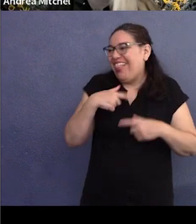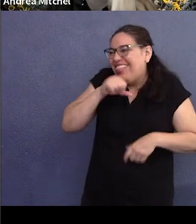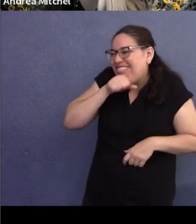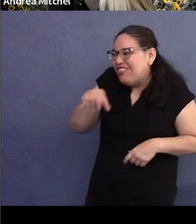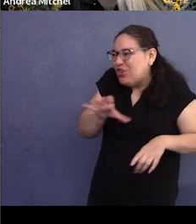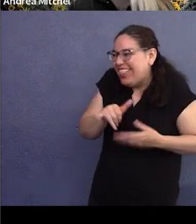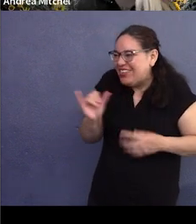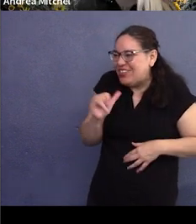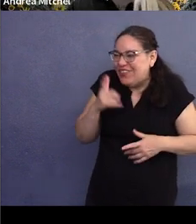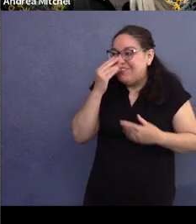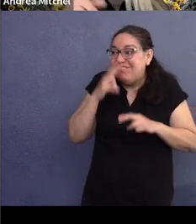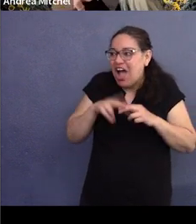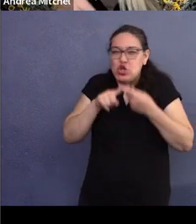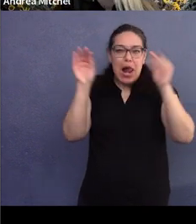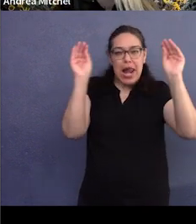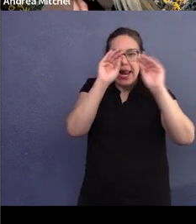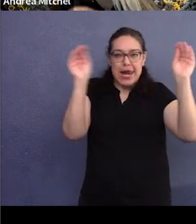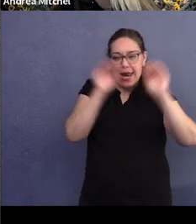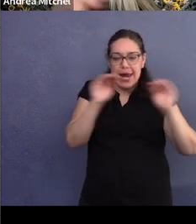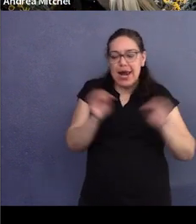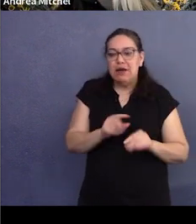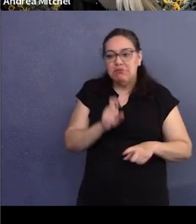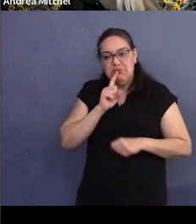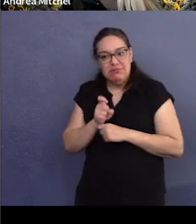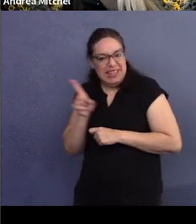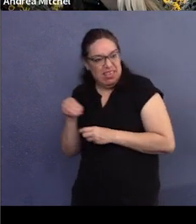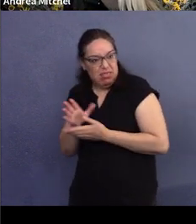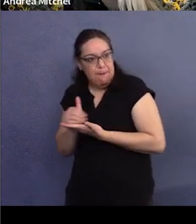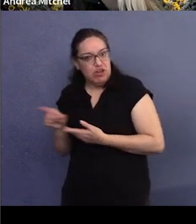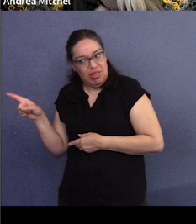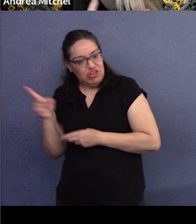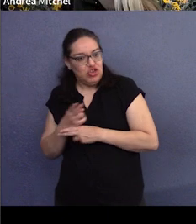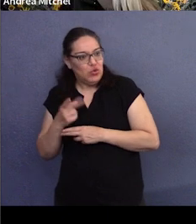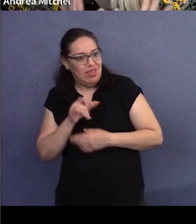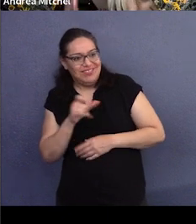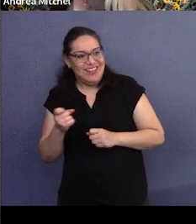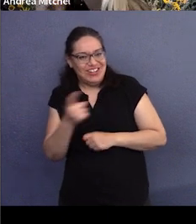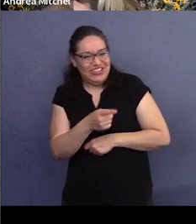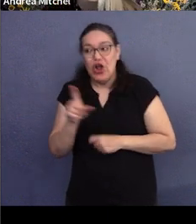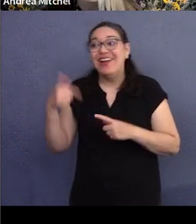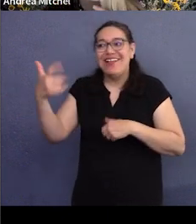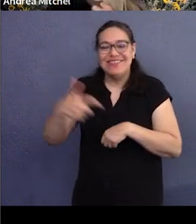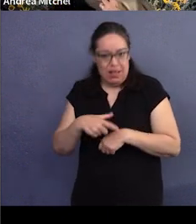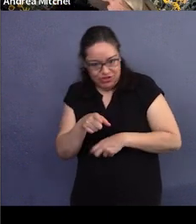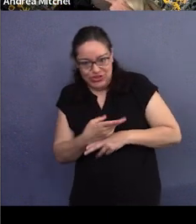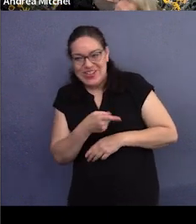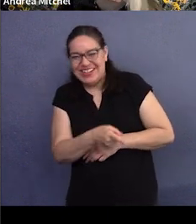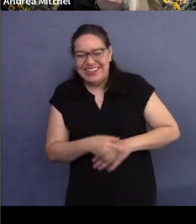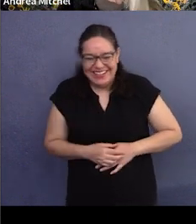too. It was fun to do. They should use this actually in the budget next year. They should, or whenever you do this again, they should just use